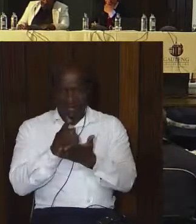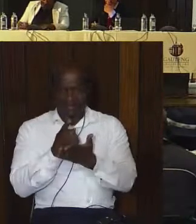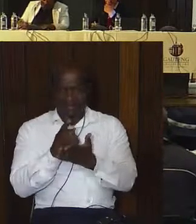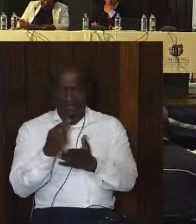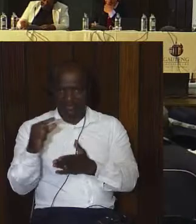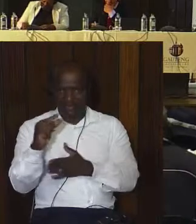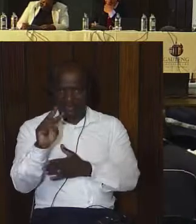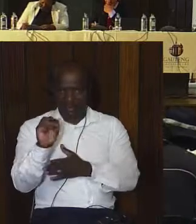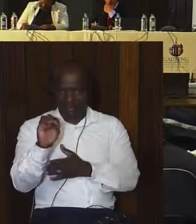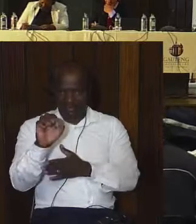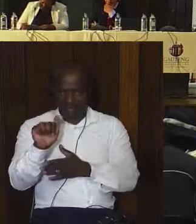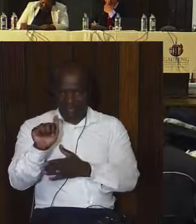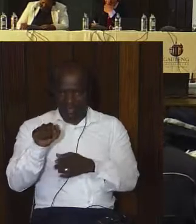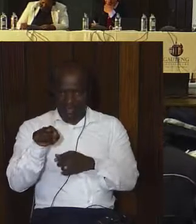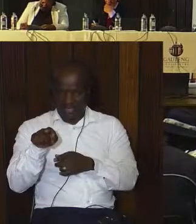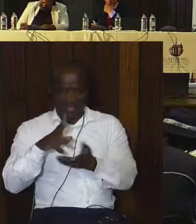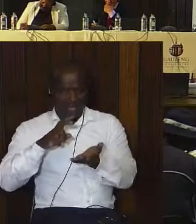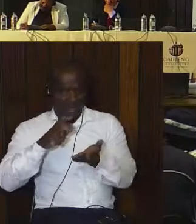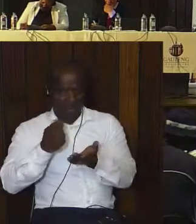the GMA needed this money?